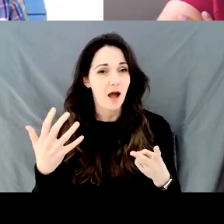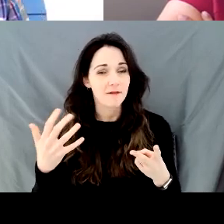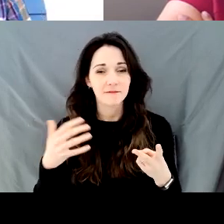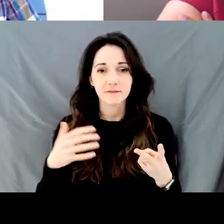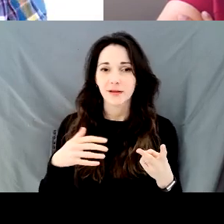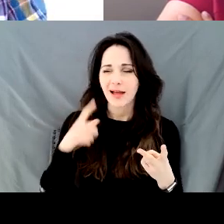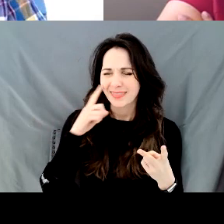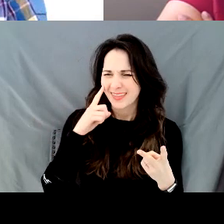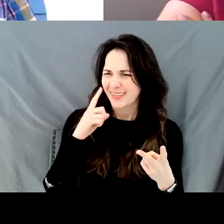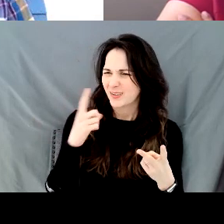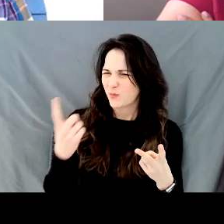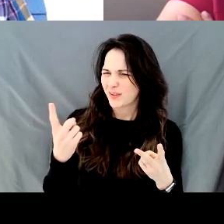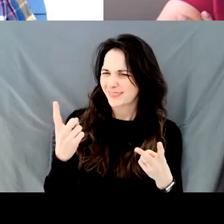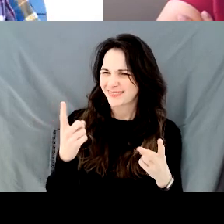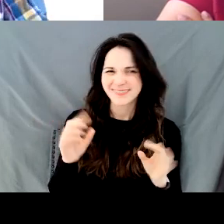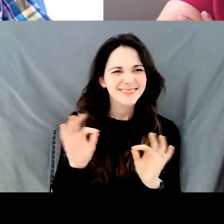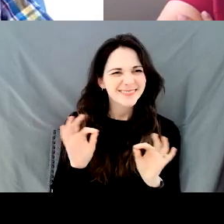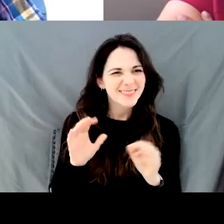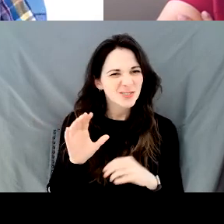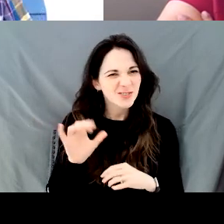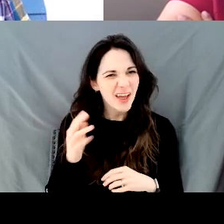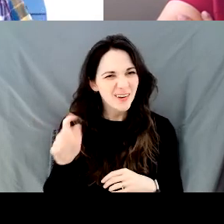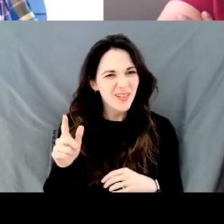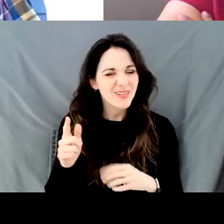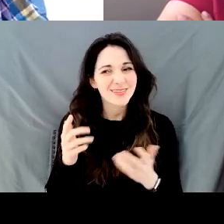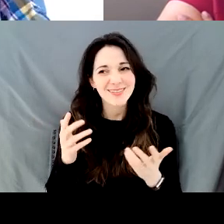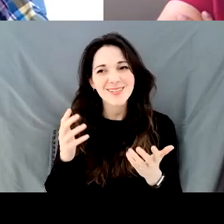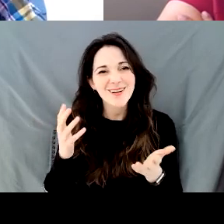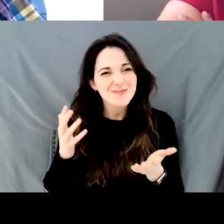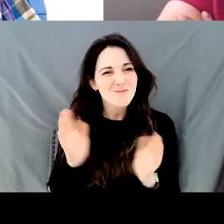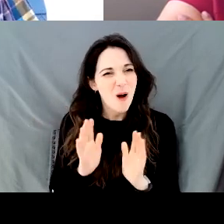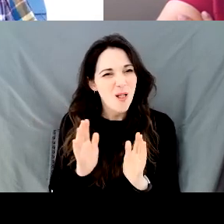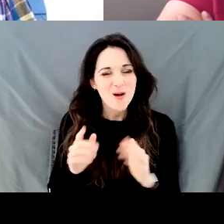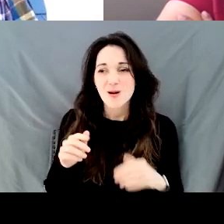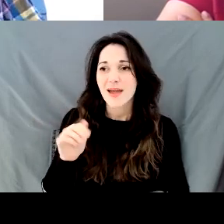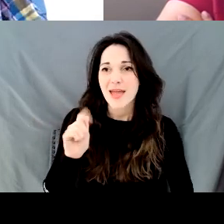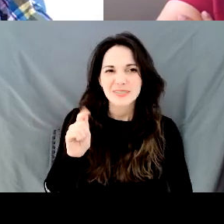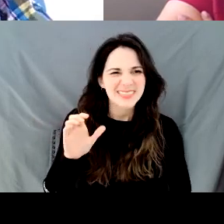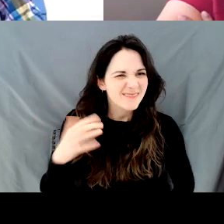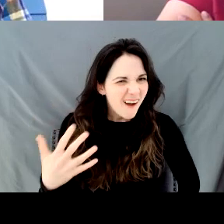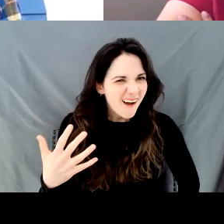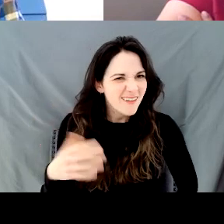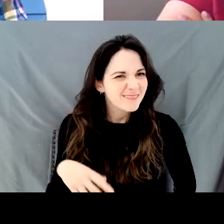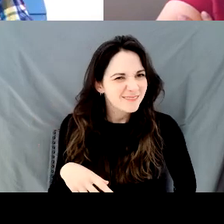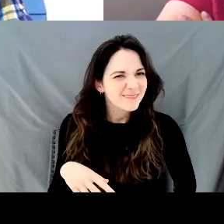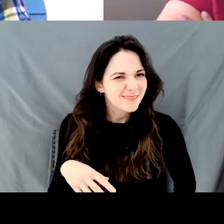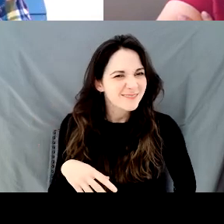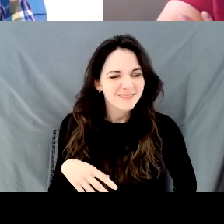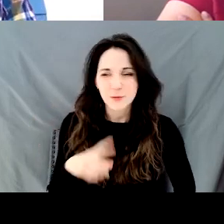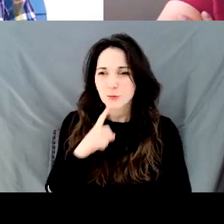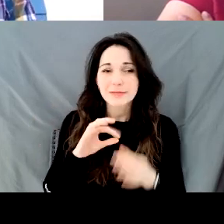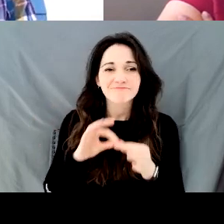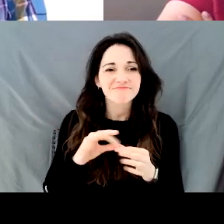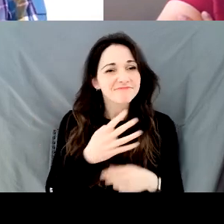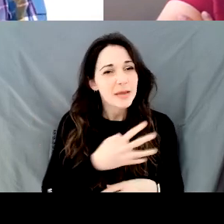Freedom. It was really good. It was about an immigrant family and kind of the struggles